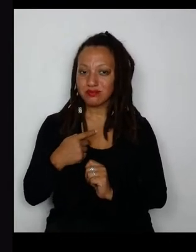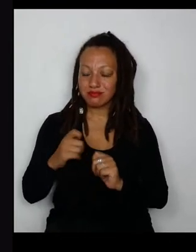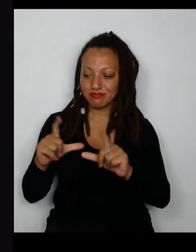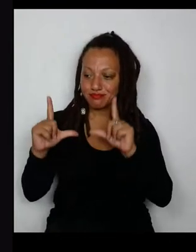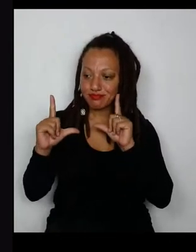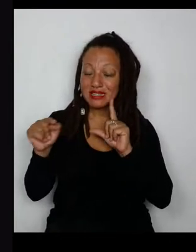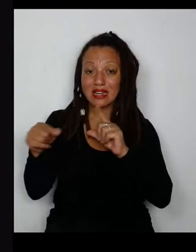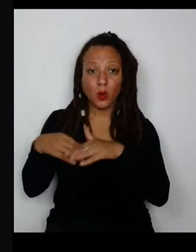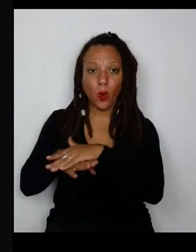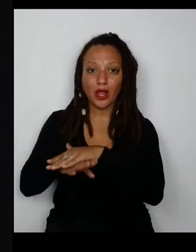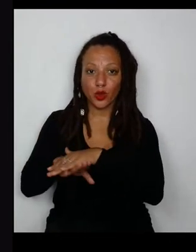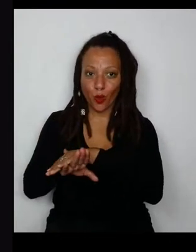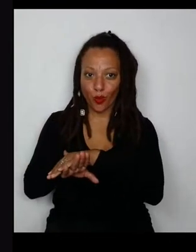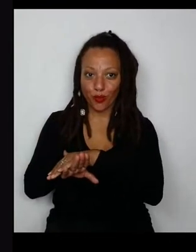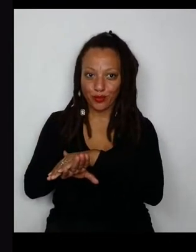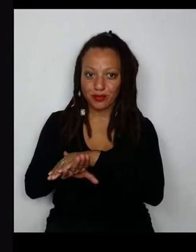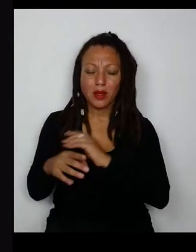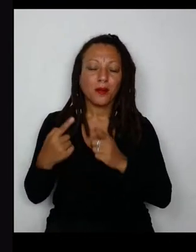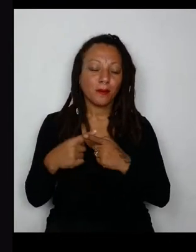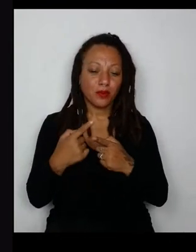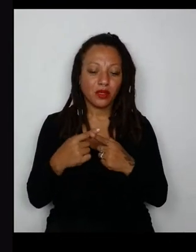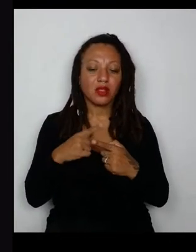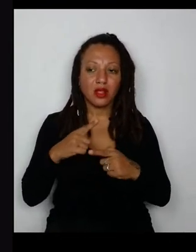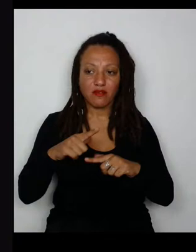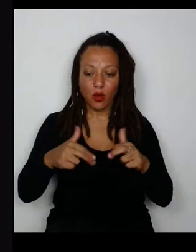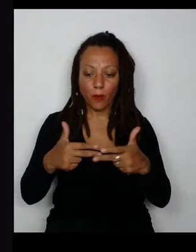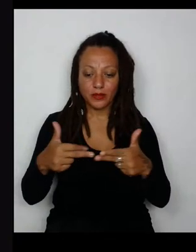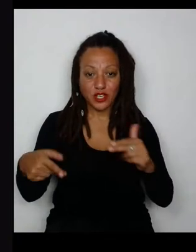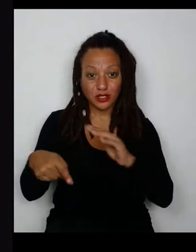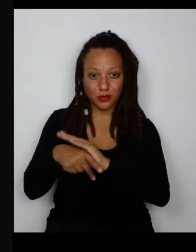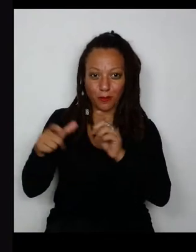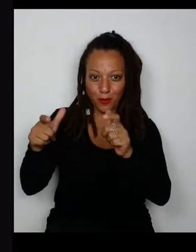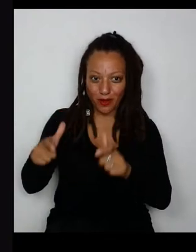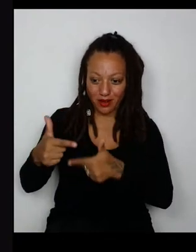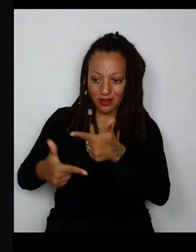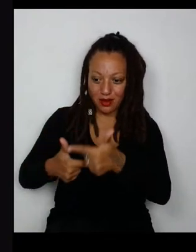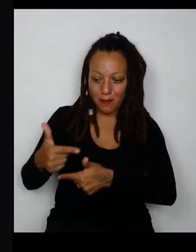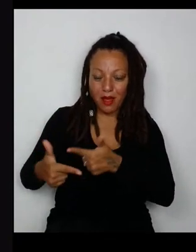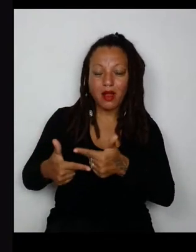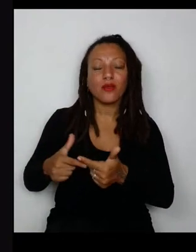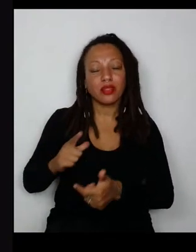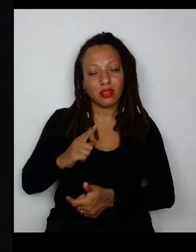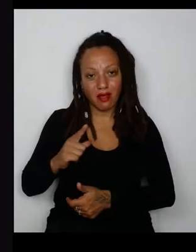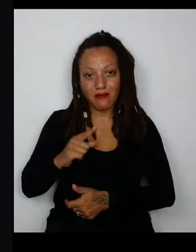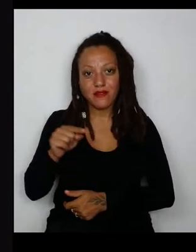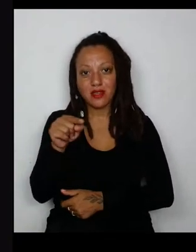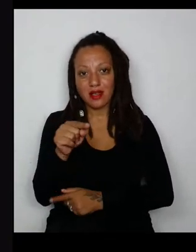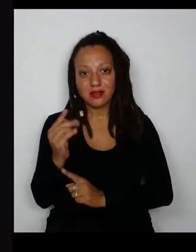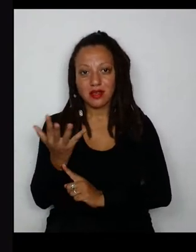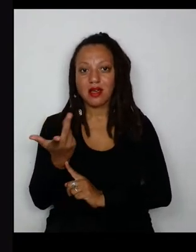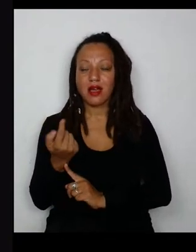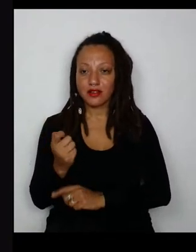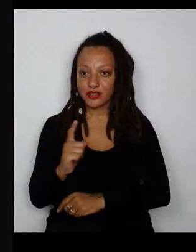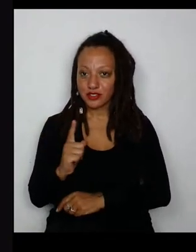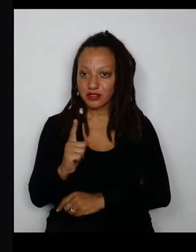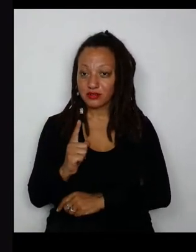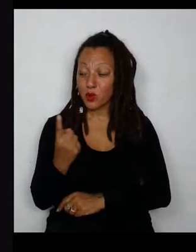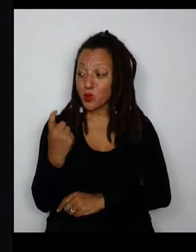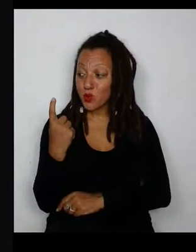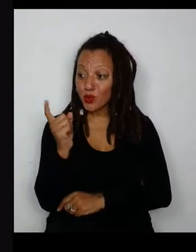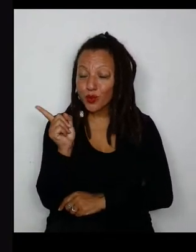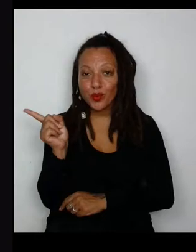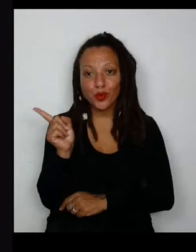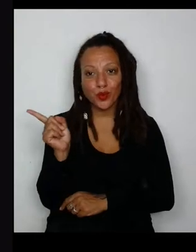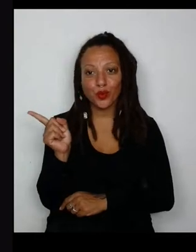that he kept with himself in his life among the objects found in his office this was